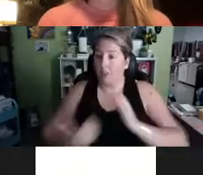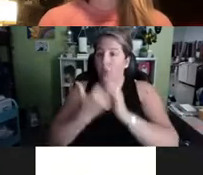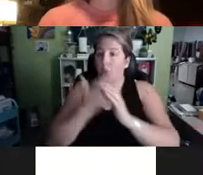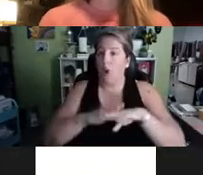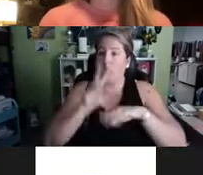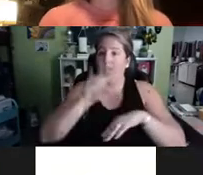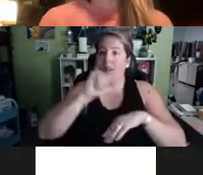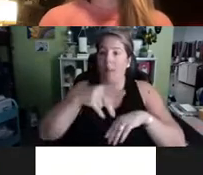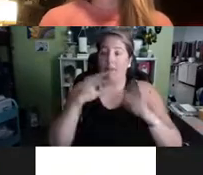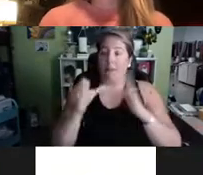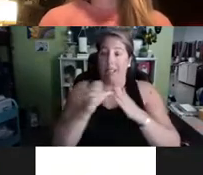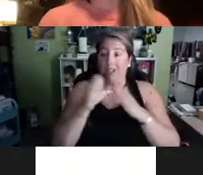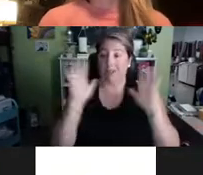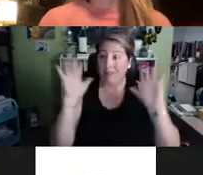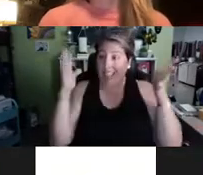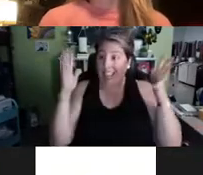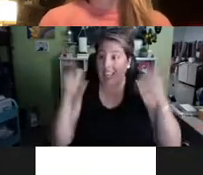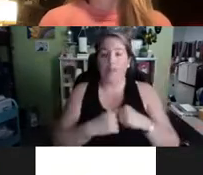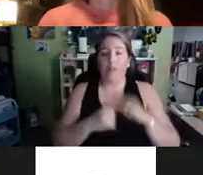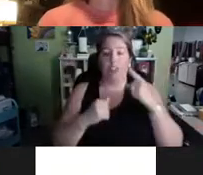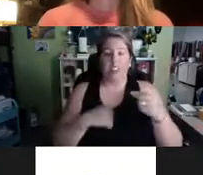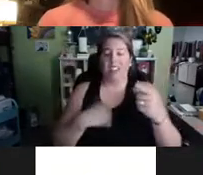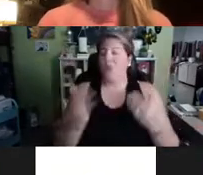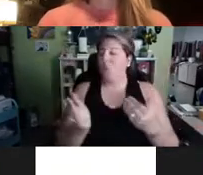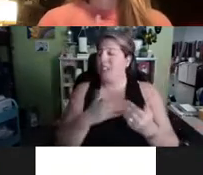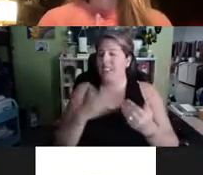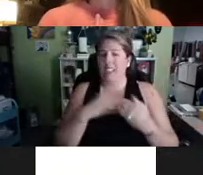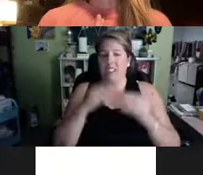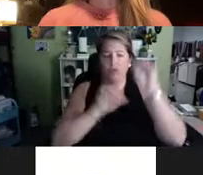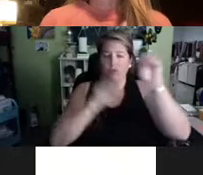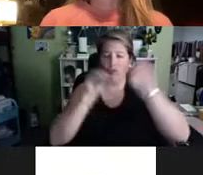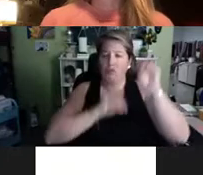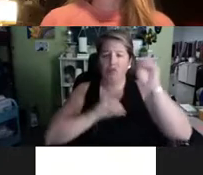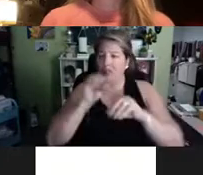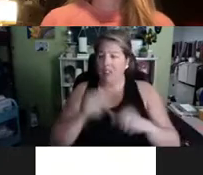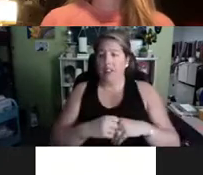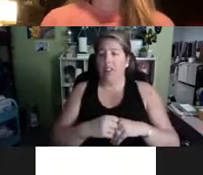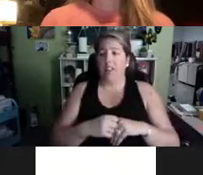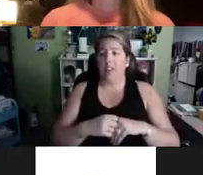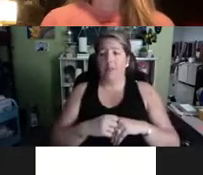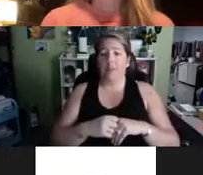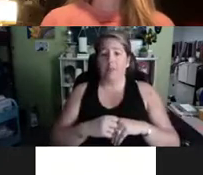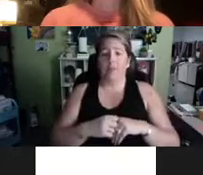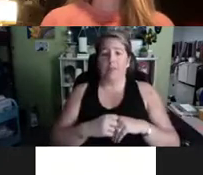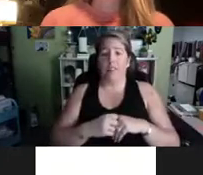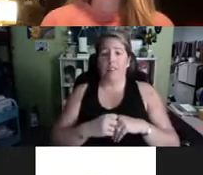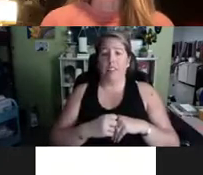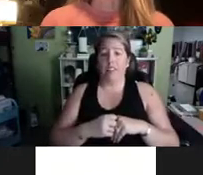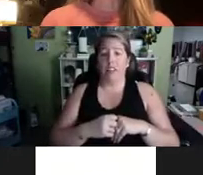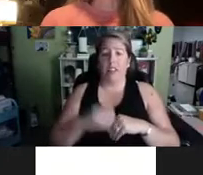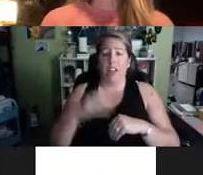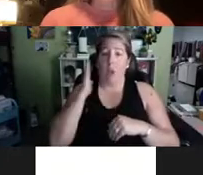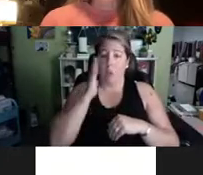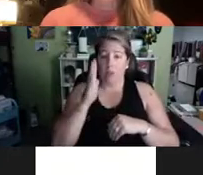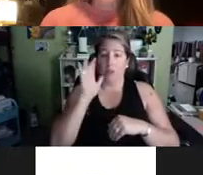is literally so easy to put together. I have it done. I can, make everything